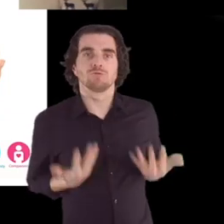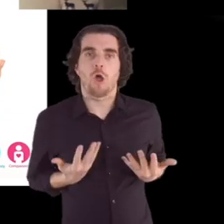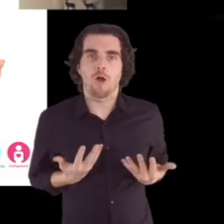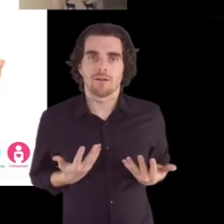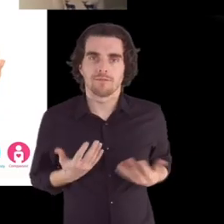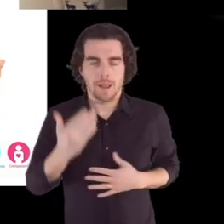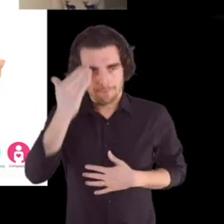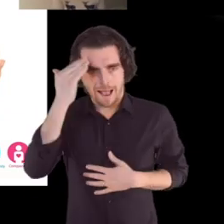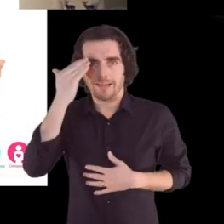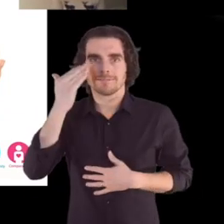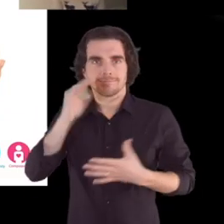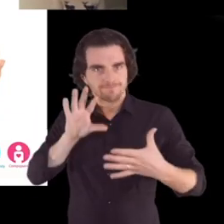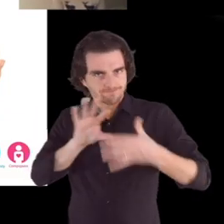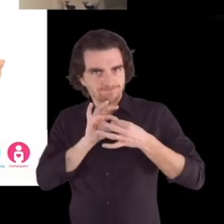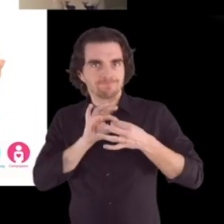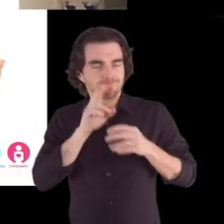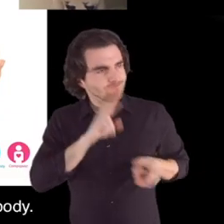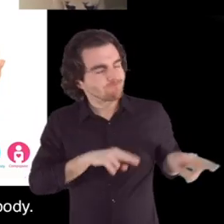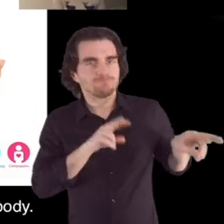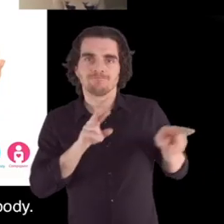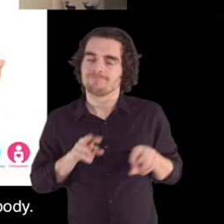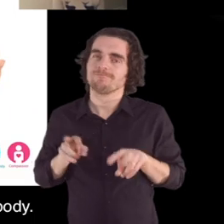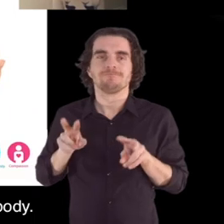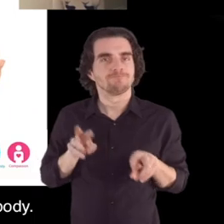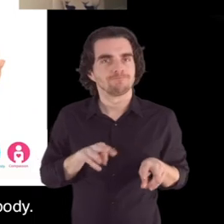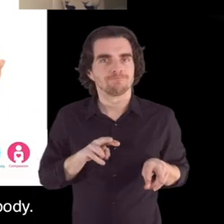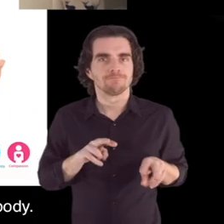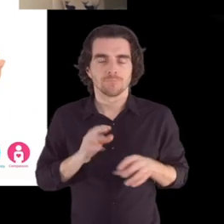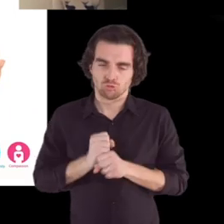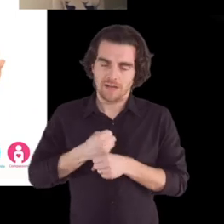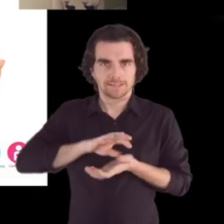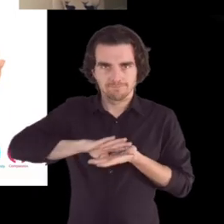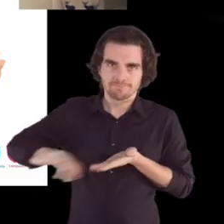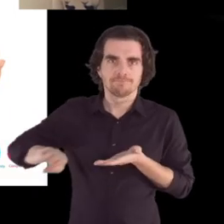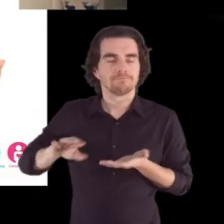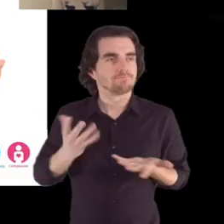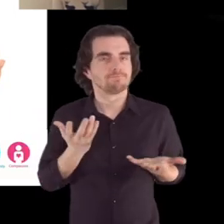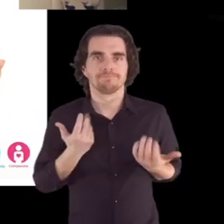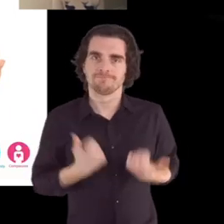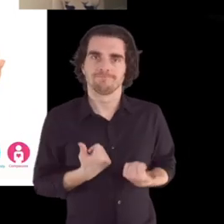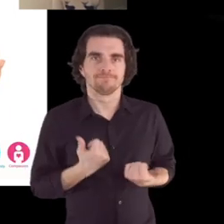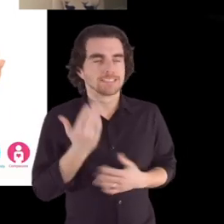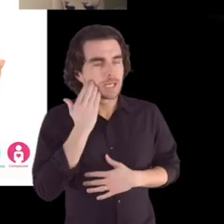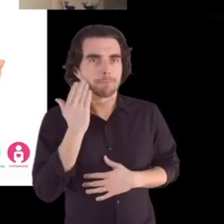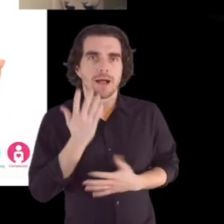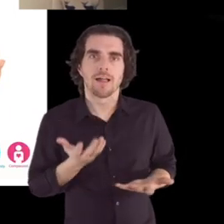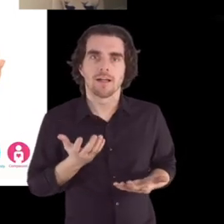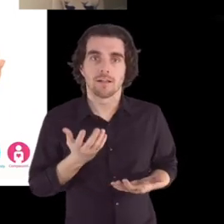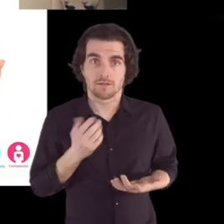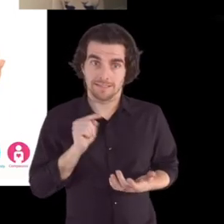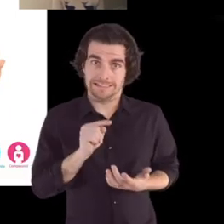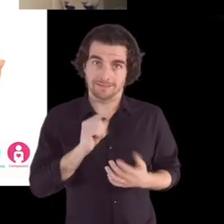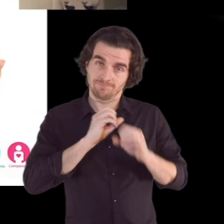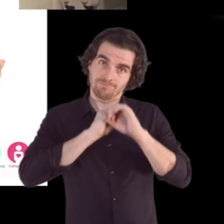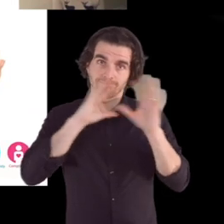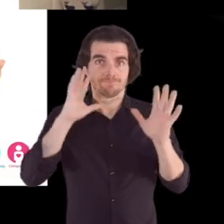present moment, we can help our mind slow down. We can become more in tune with our body. And as a result, we can de-stress a bit easier. And this